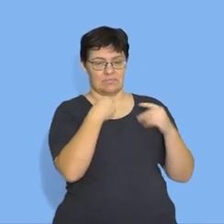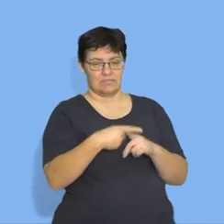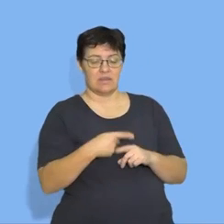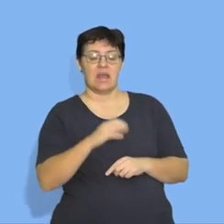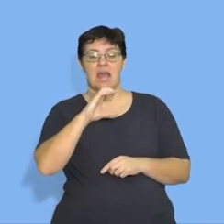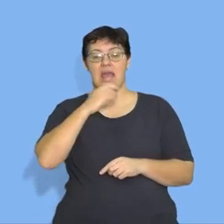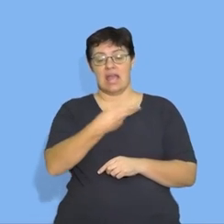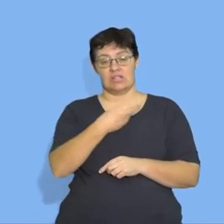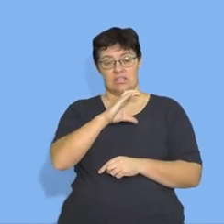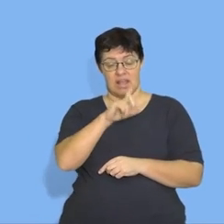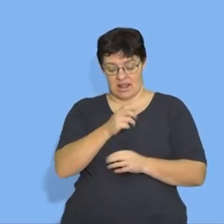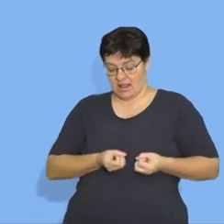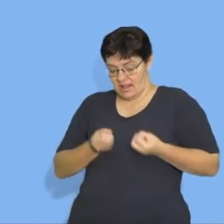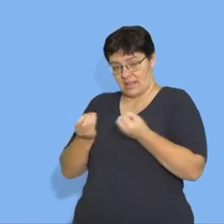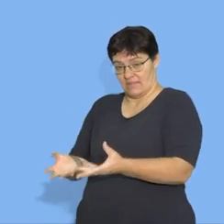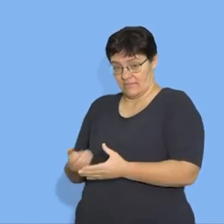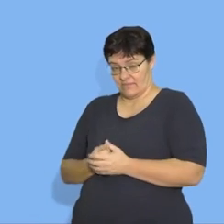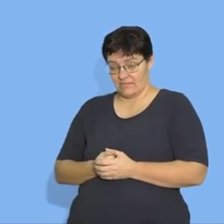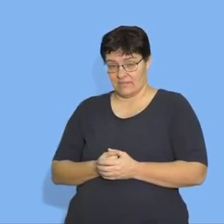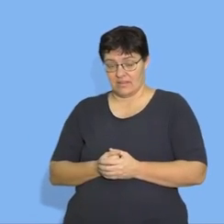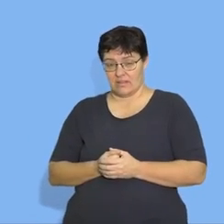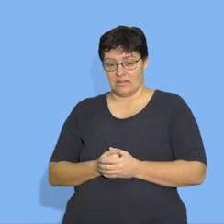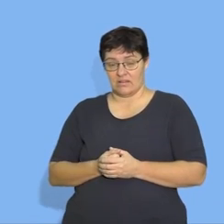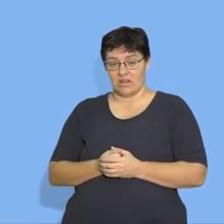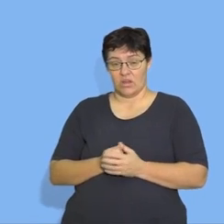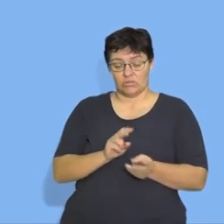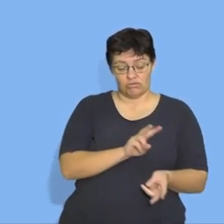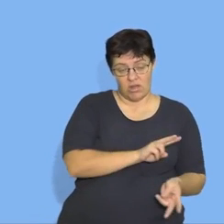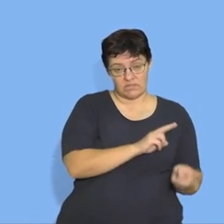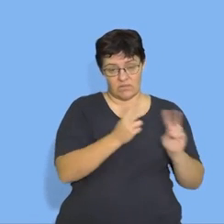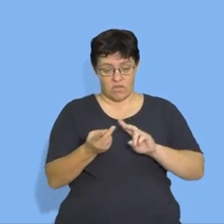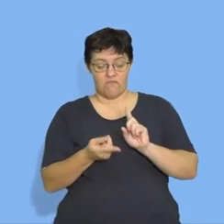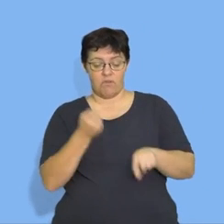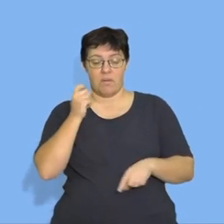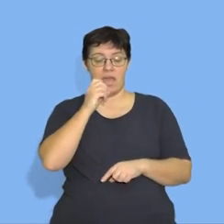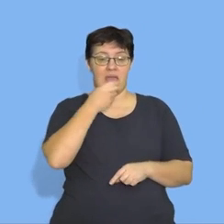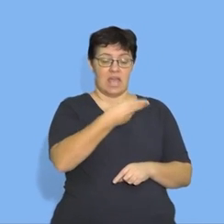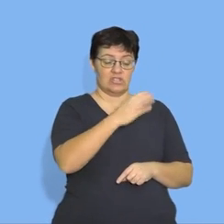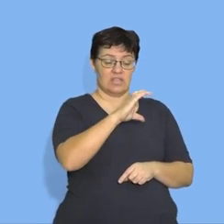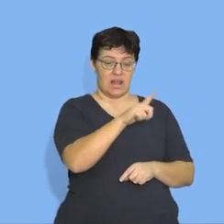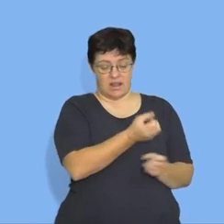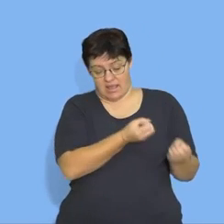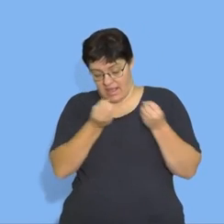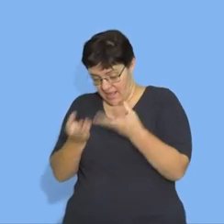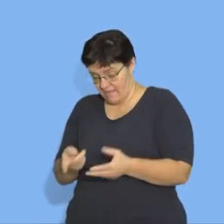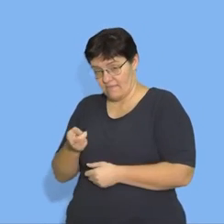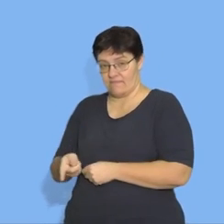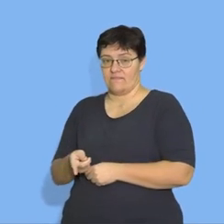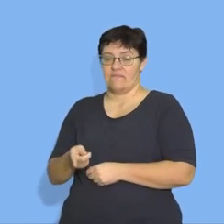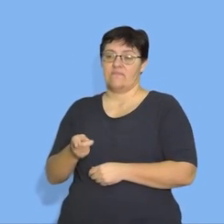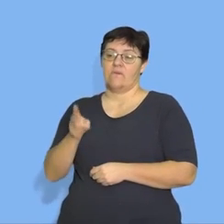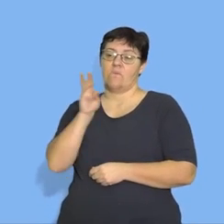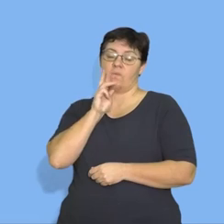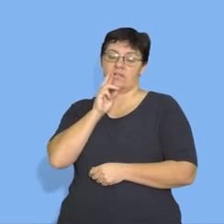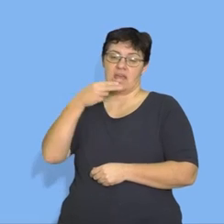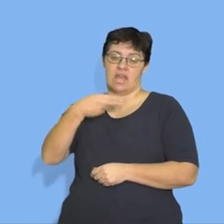HCl is a proton donor. So the transfer of the proton is from the HCl to the water molecule to give us that